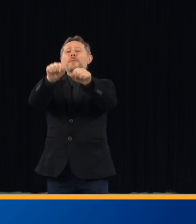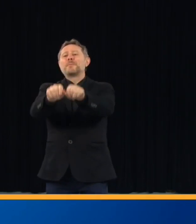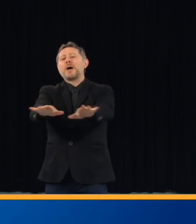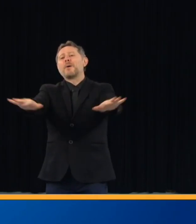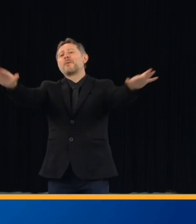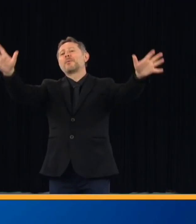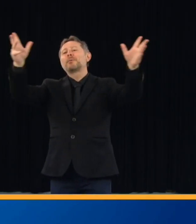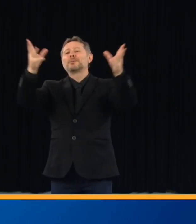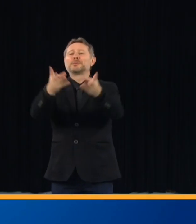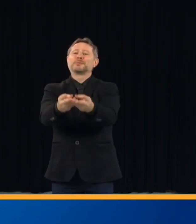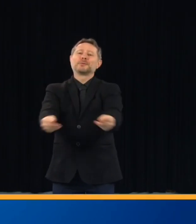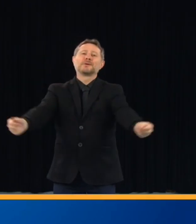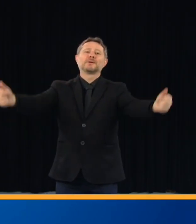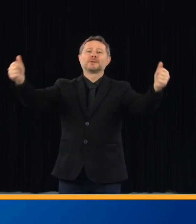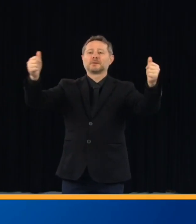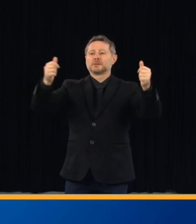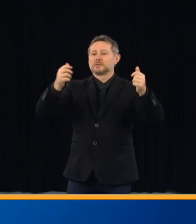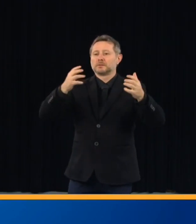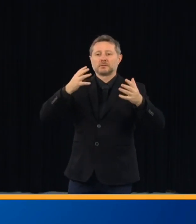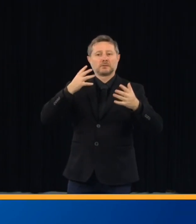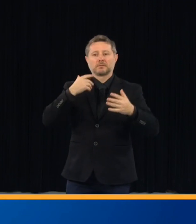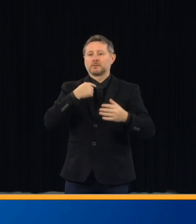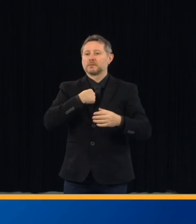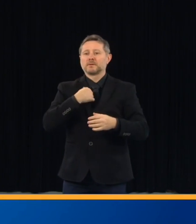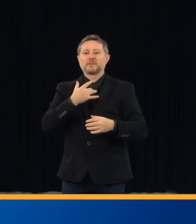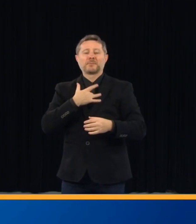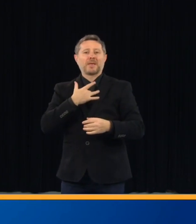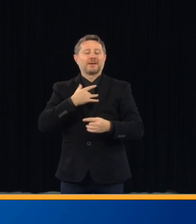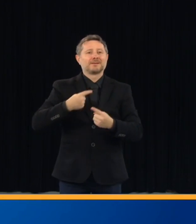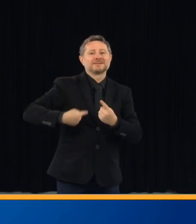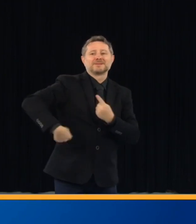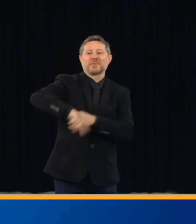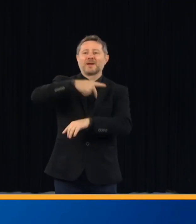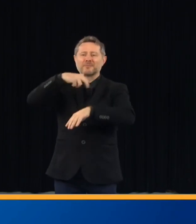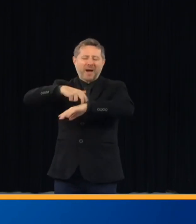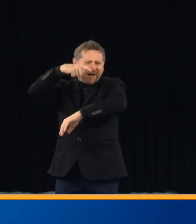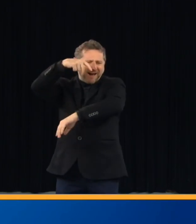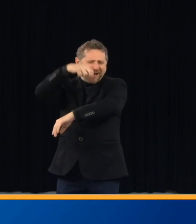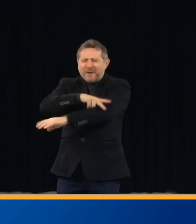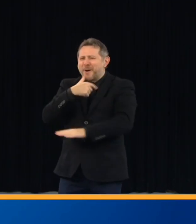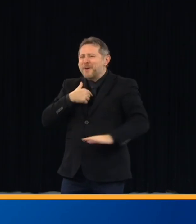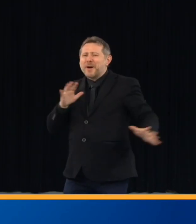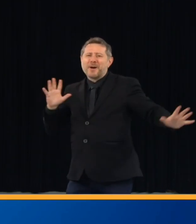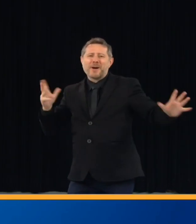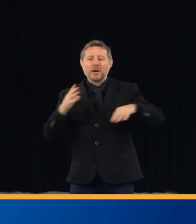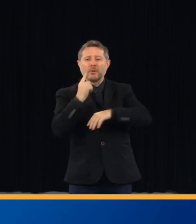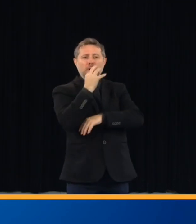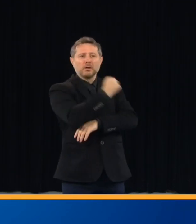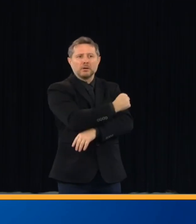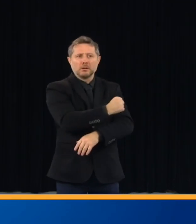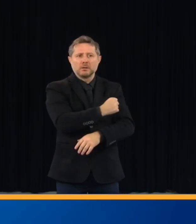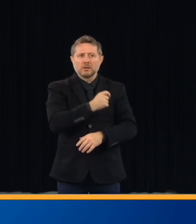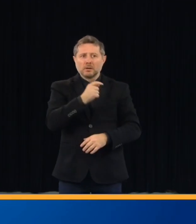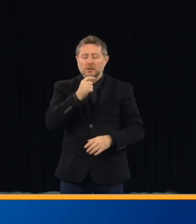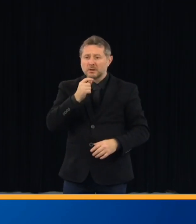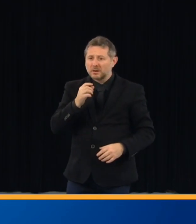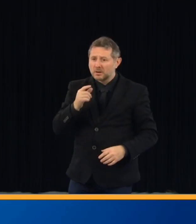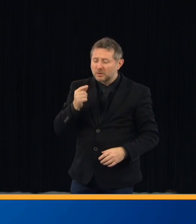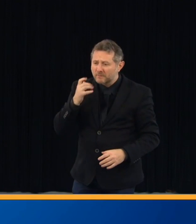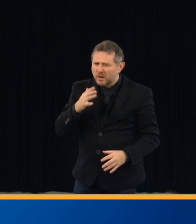away." And then you spun around and you danced away. Well, that's there's a lot